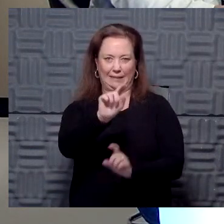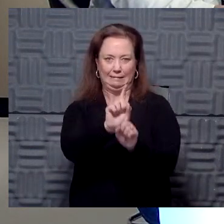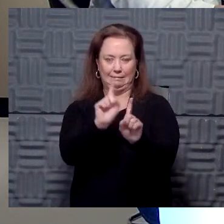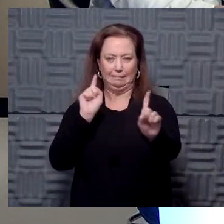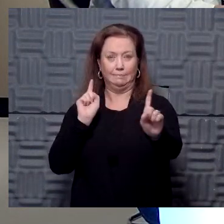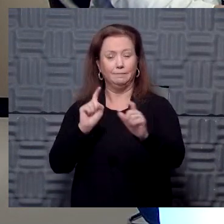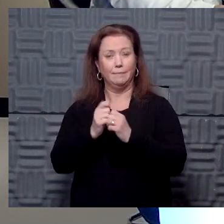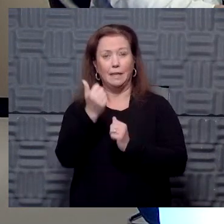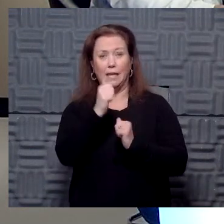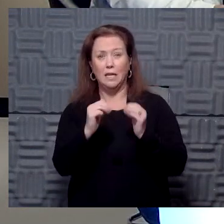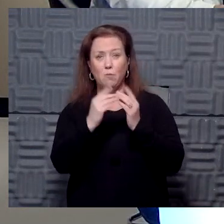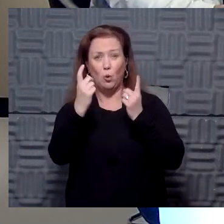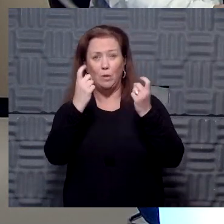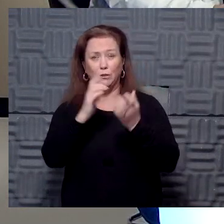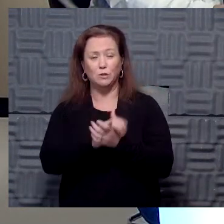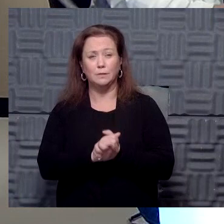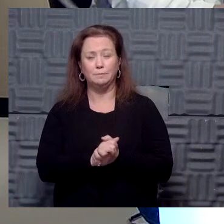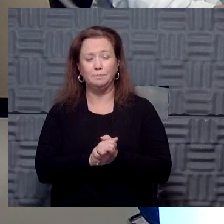Question.